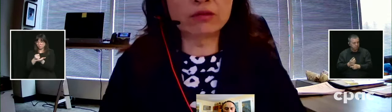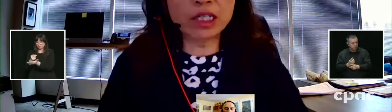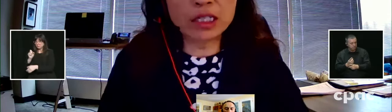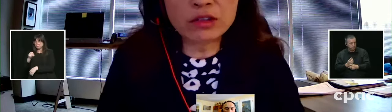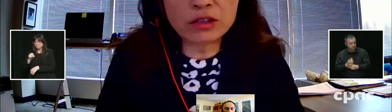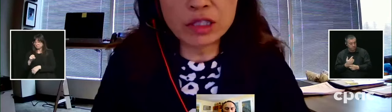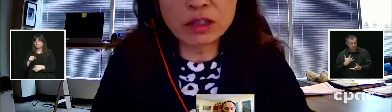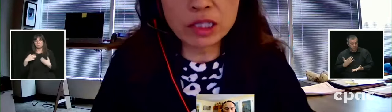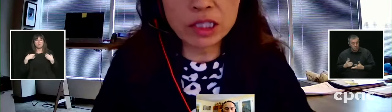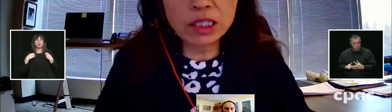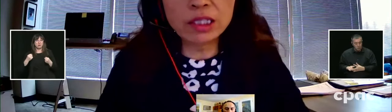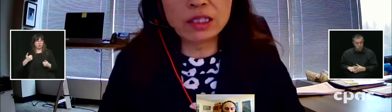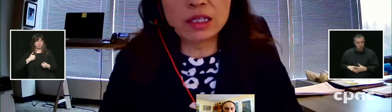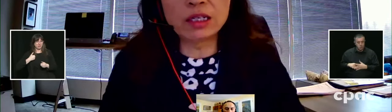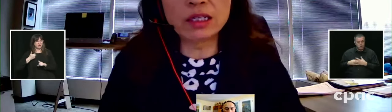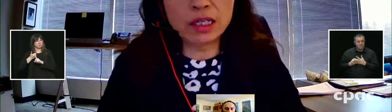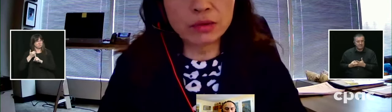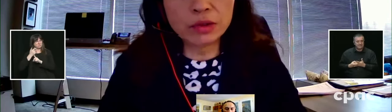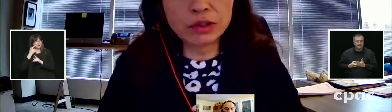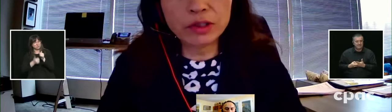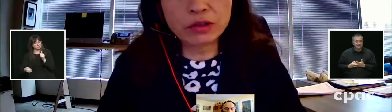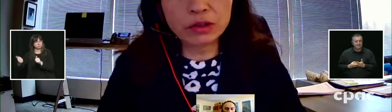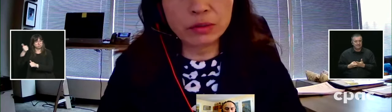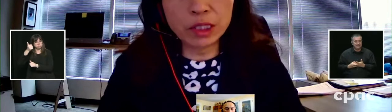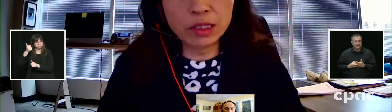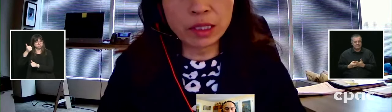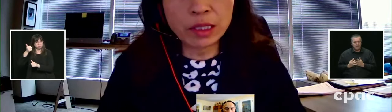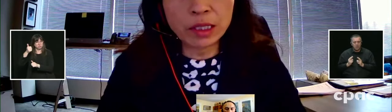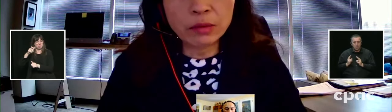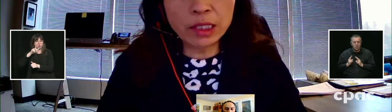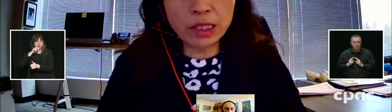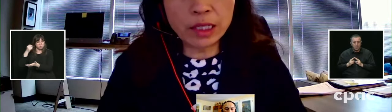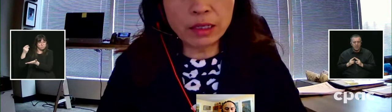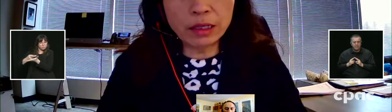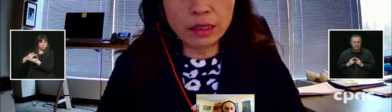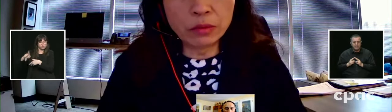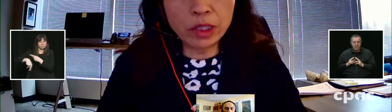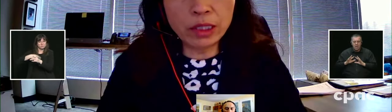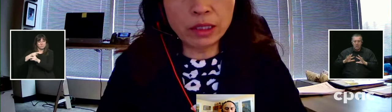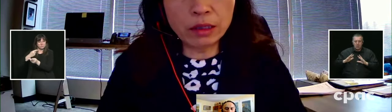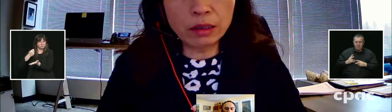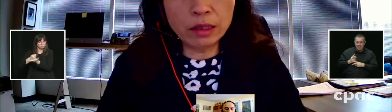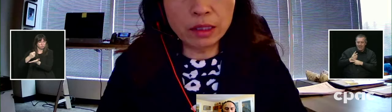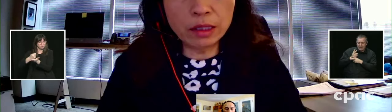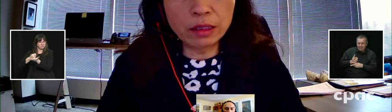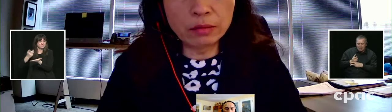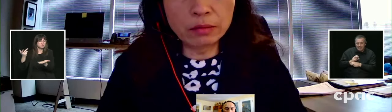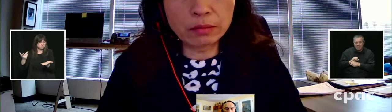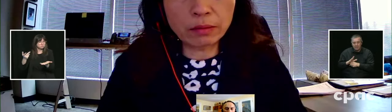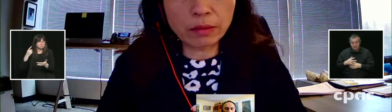is a regulatory authority that approves treatments. But